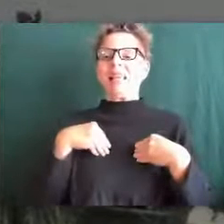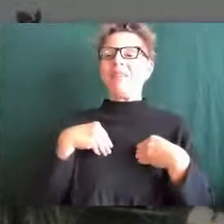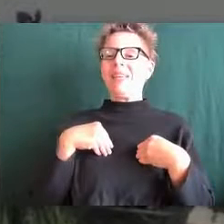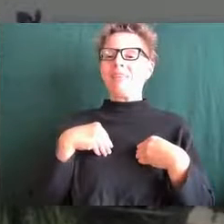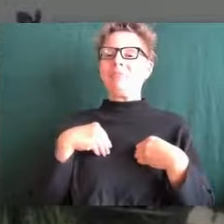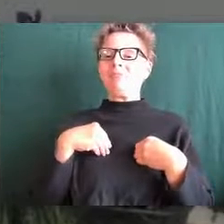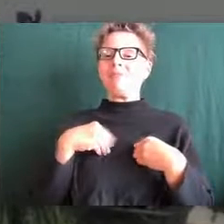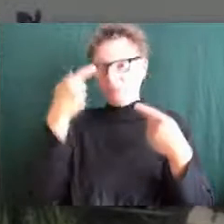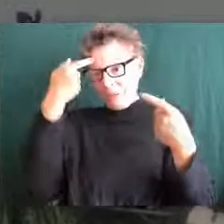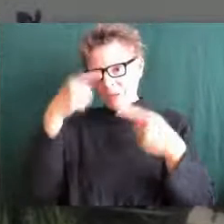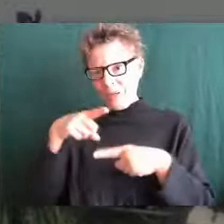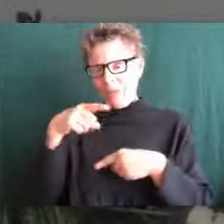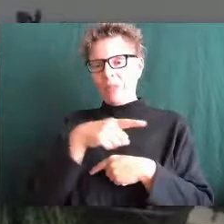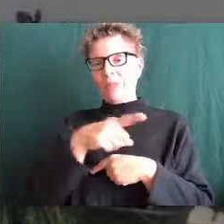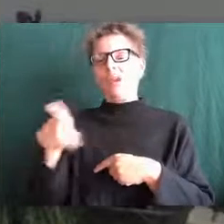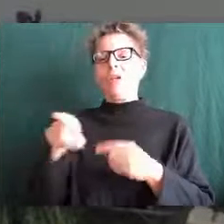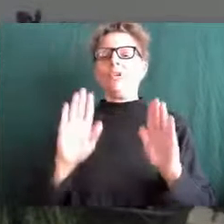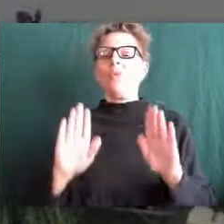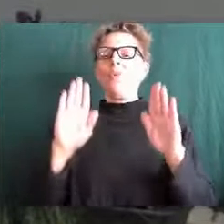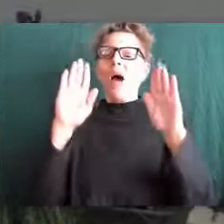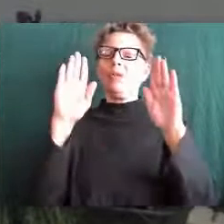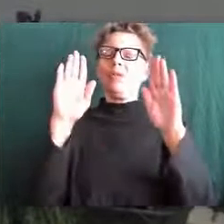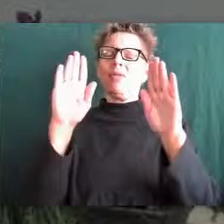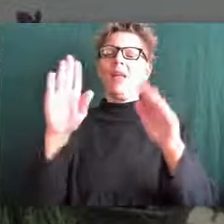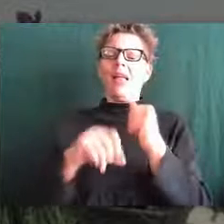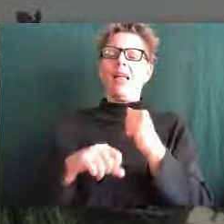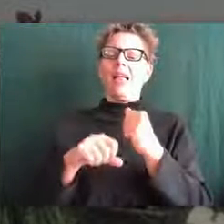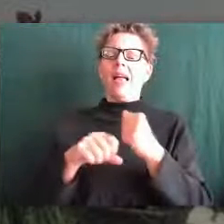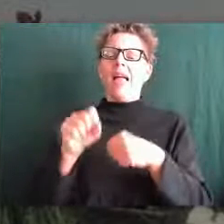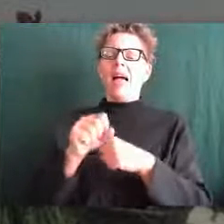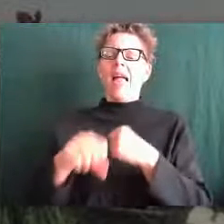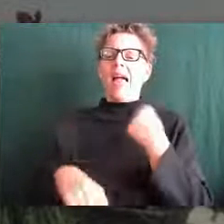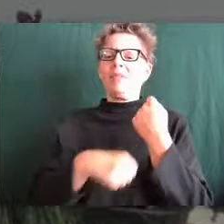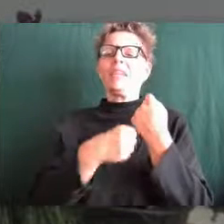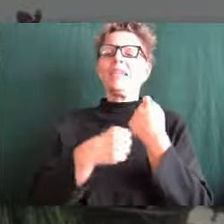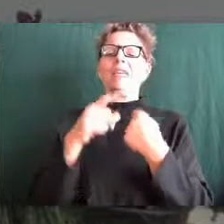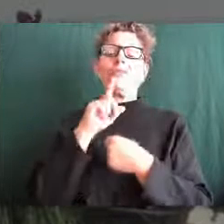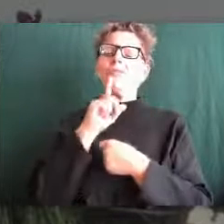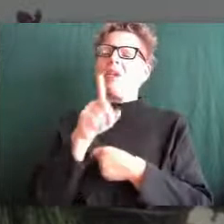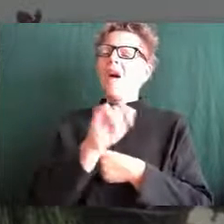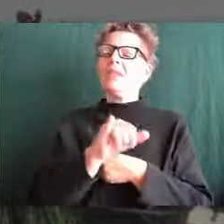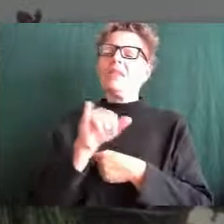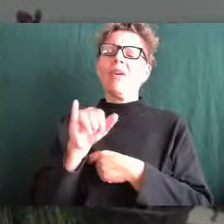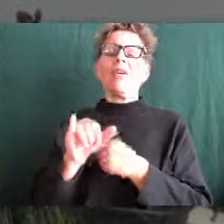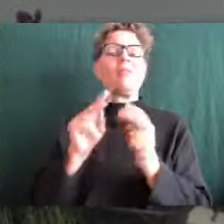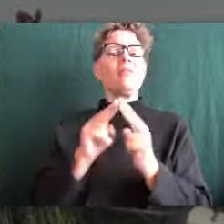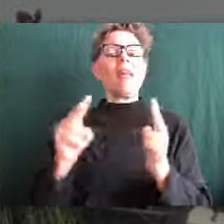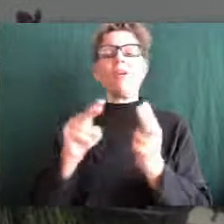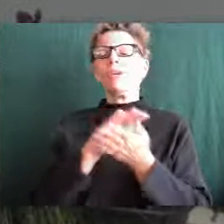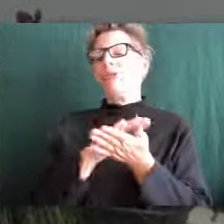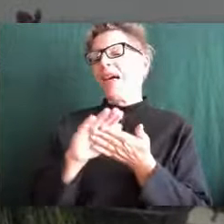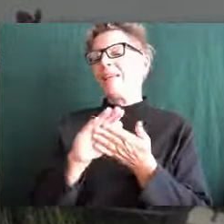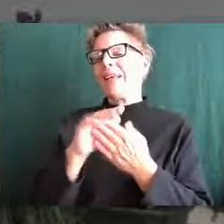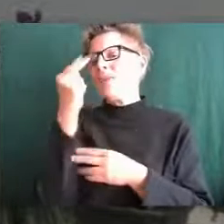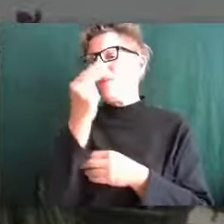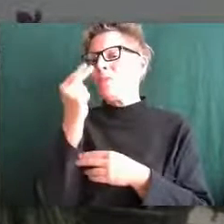skills and advocacy. And I think yet she had that gentleness and that humor